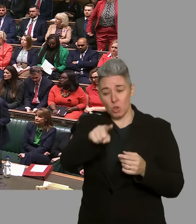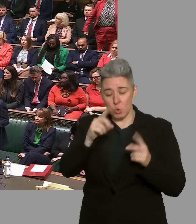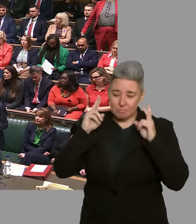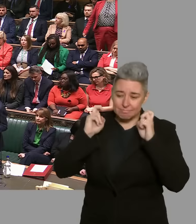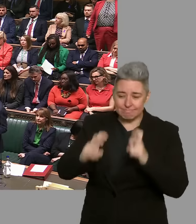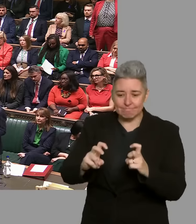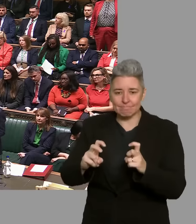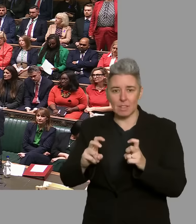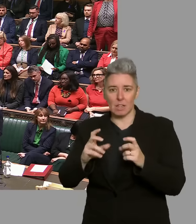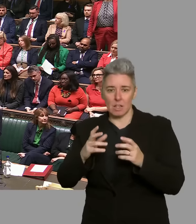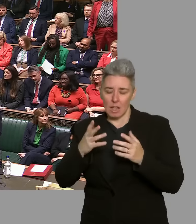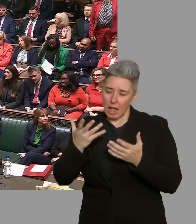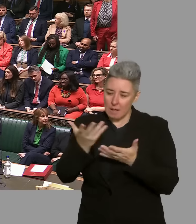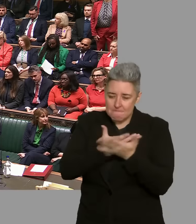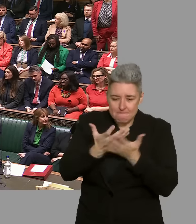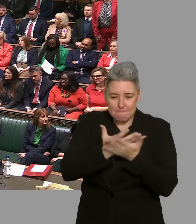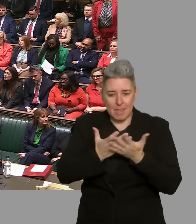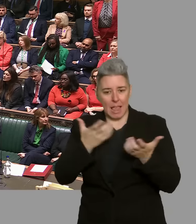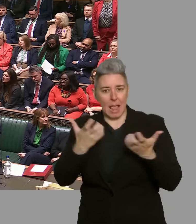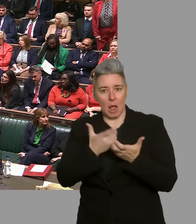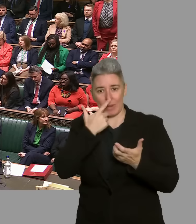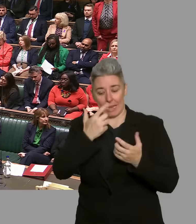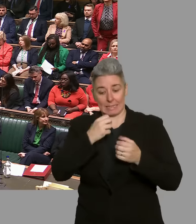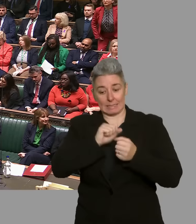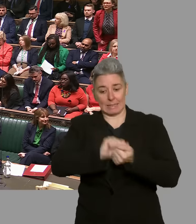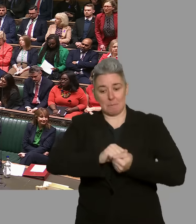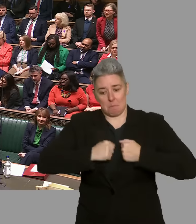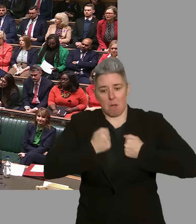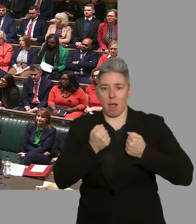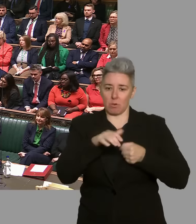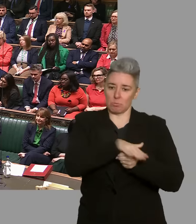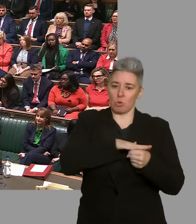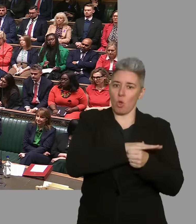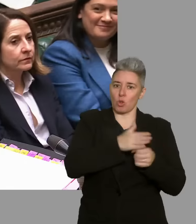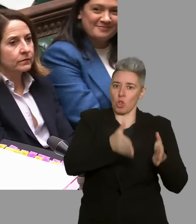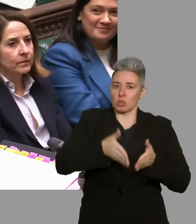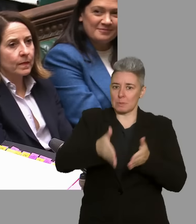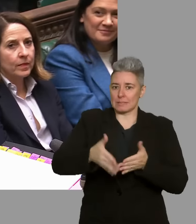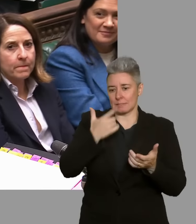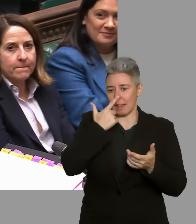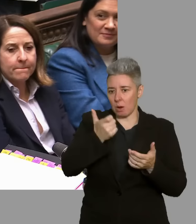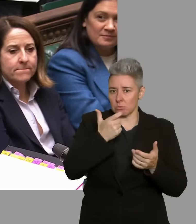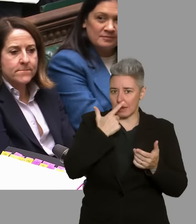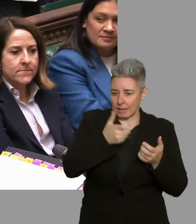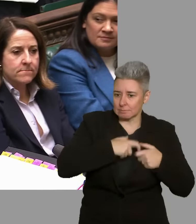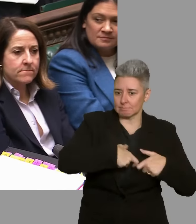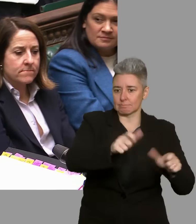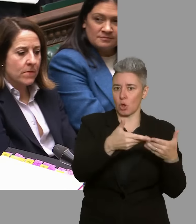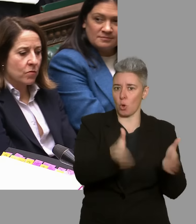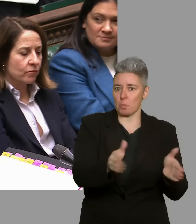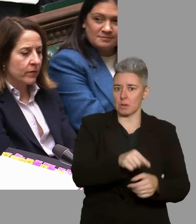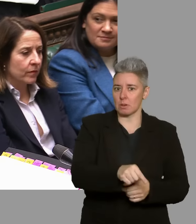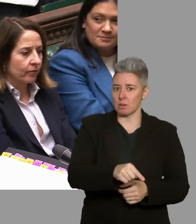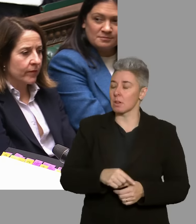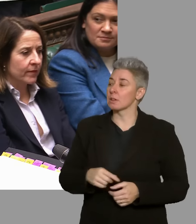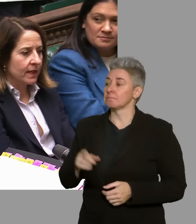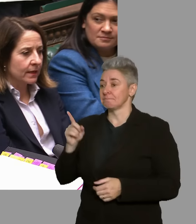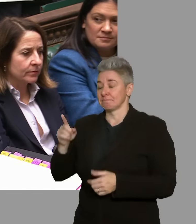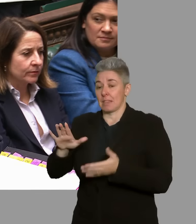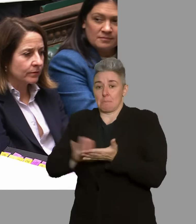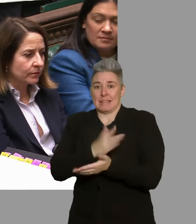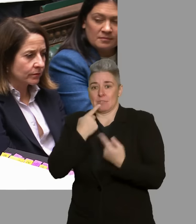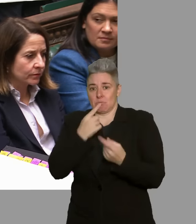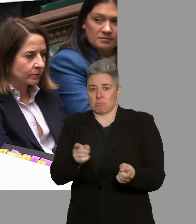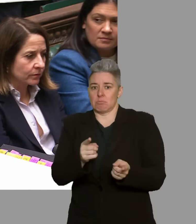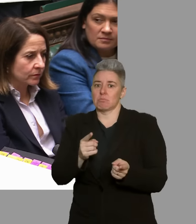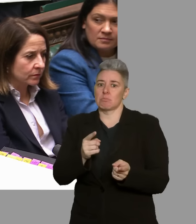I'm pleased to tell him that £100 million has now been passed to Hospice UK, so places like Garden House in his constituency